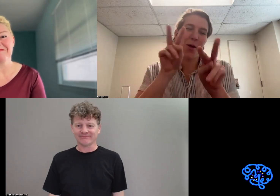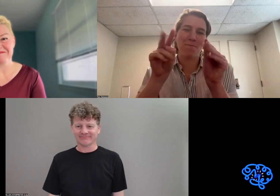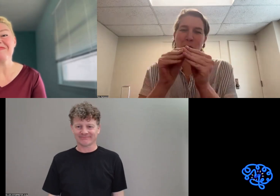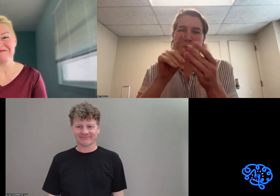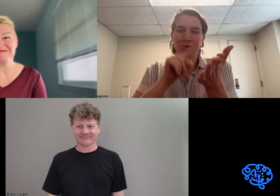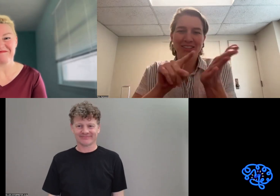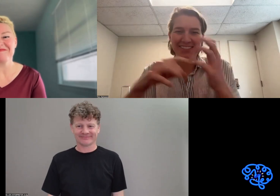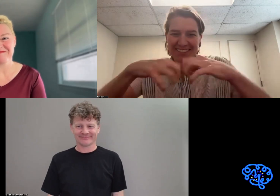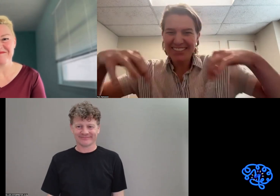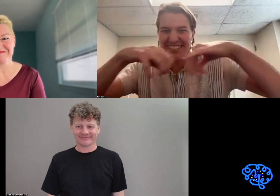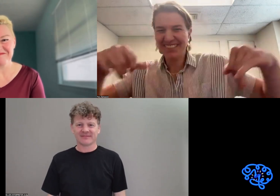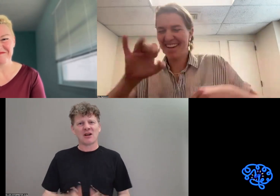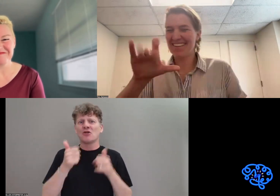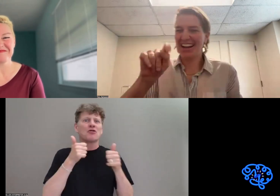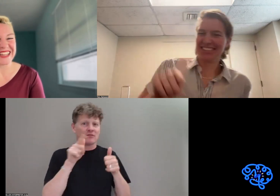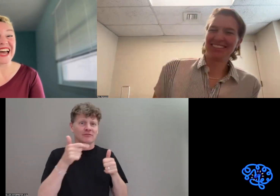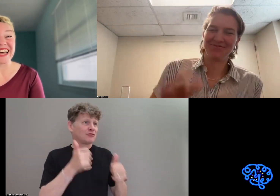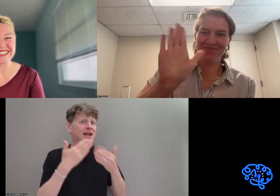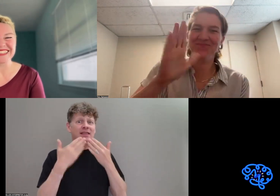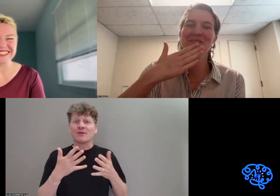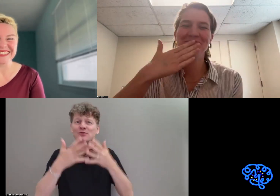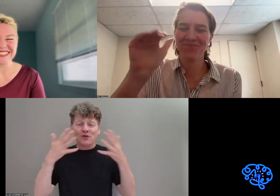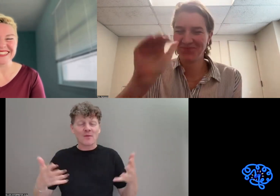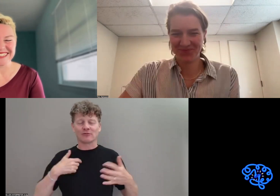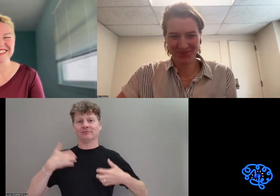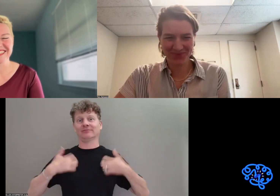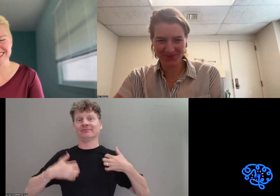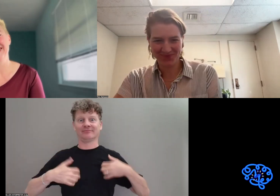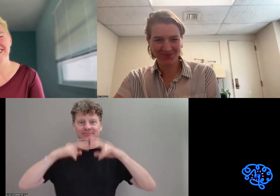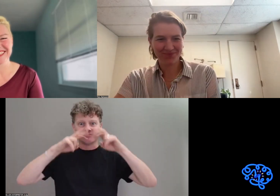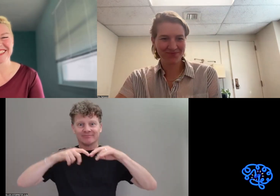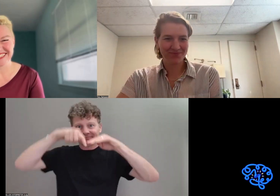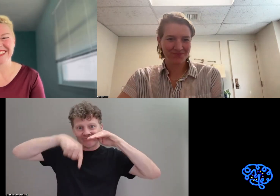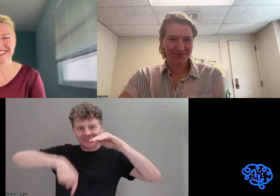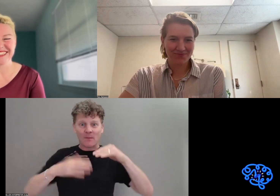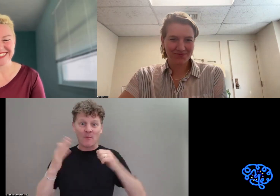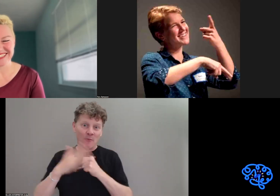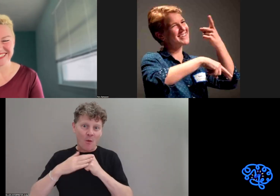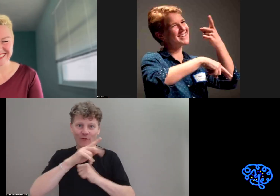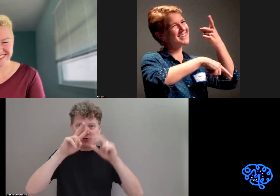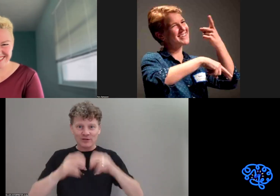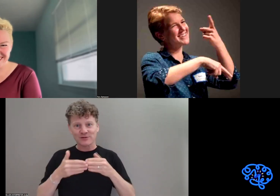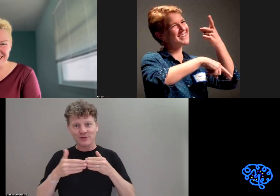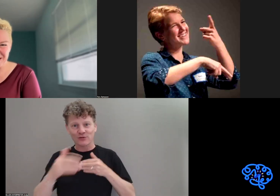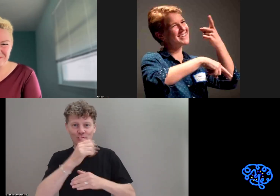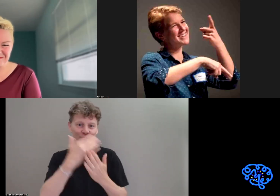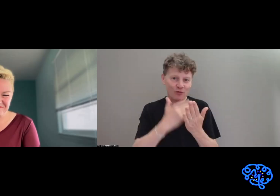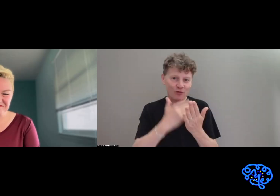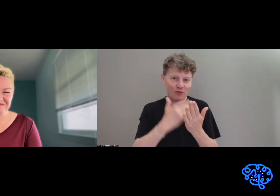Great. Thank you so much. And I look forward to digging into more of this research as it comes out from your program and project. Thank you.